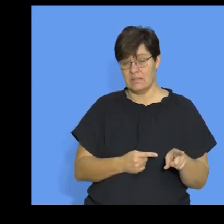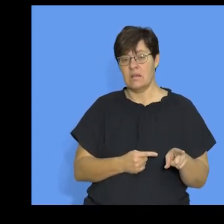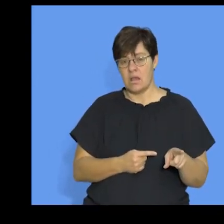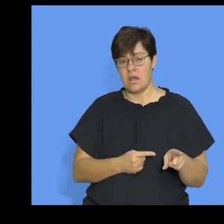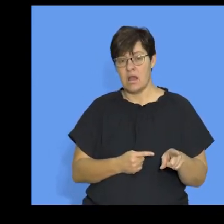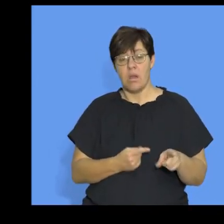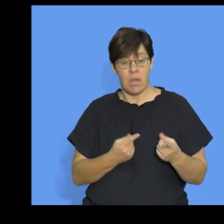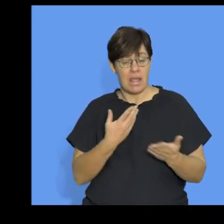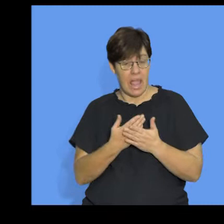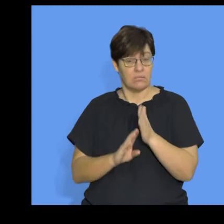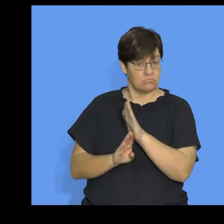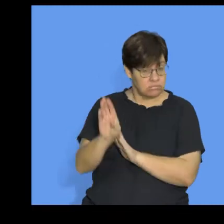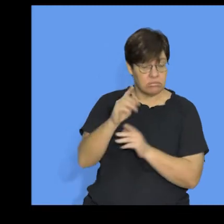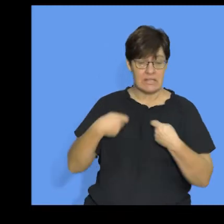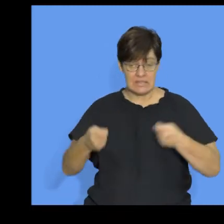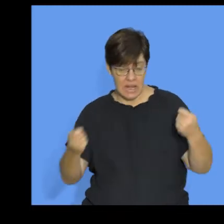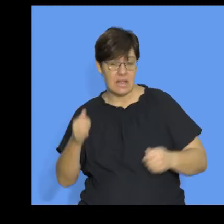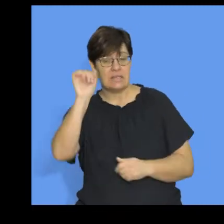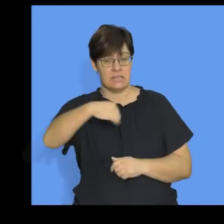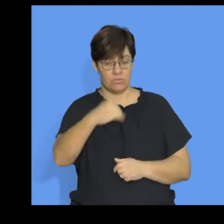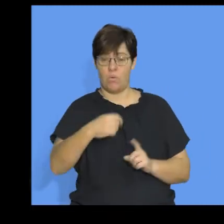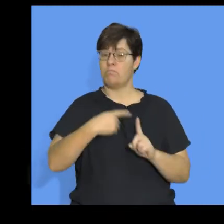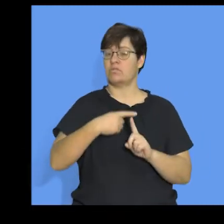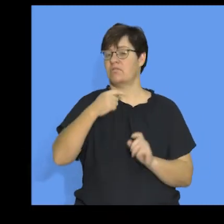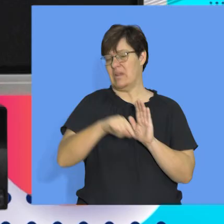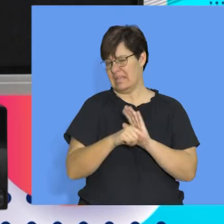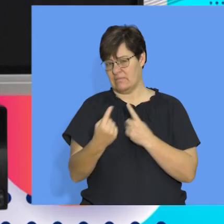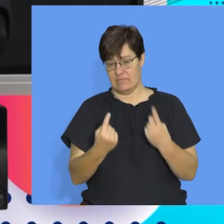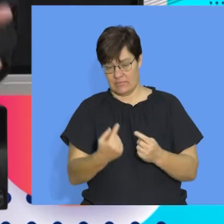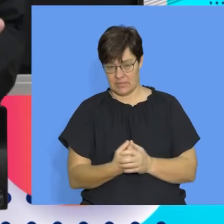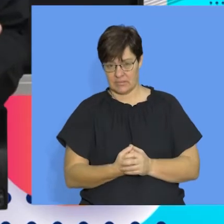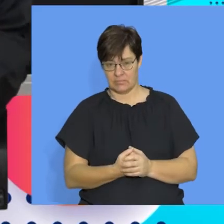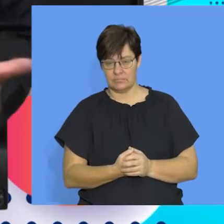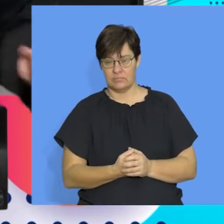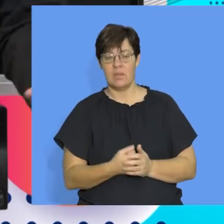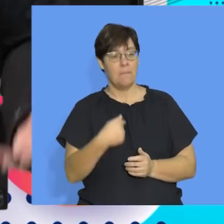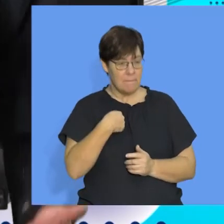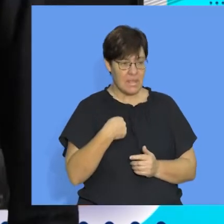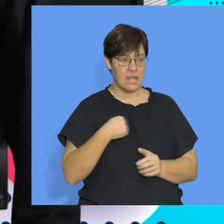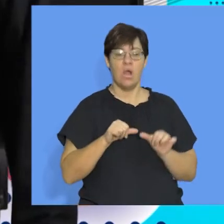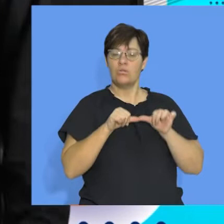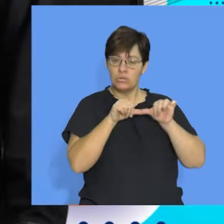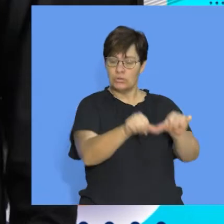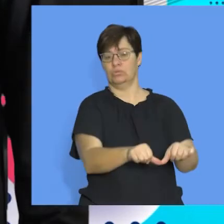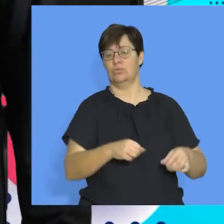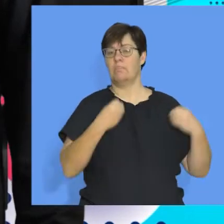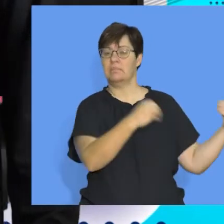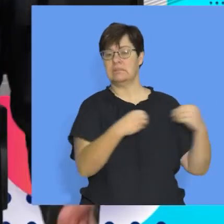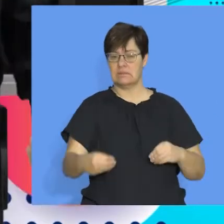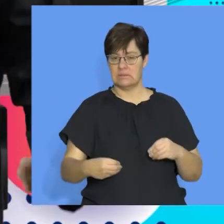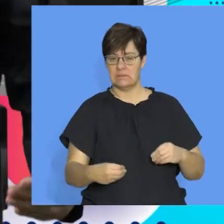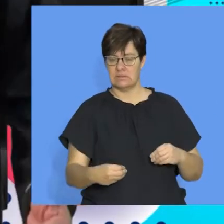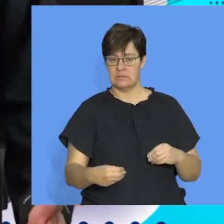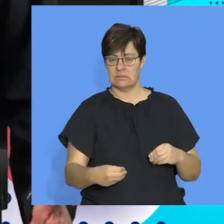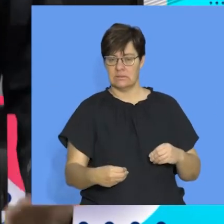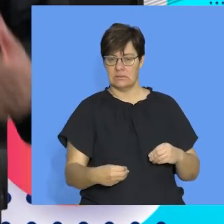not. Obviously, this will give you a clear indication whether it is viable to continue making the product. And